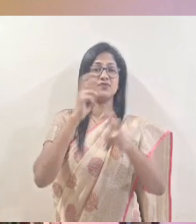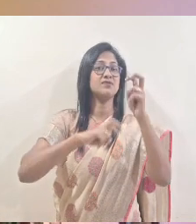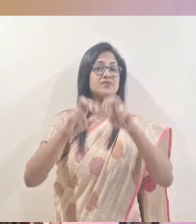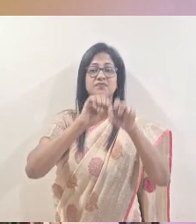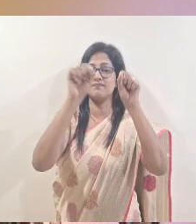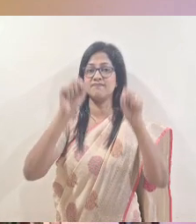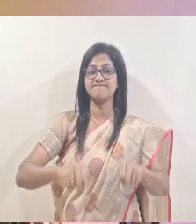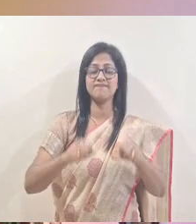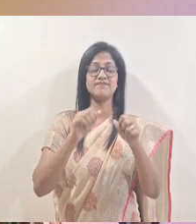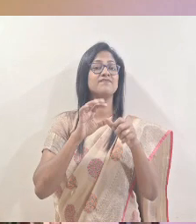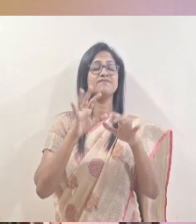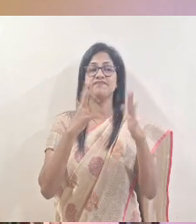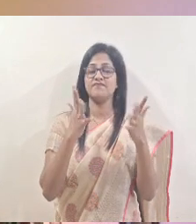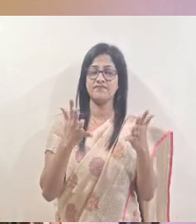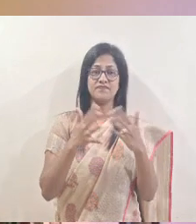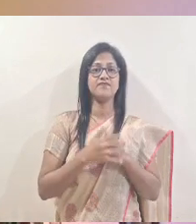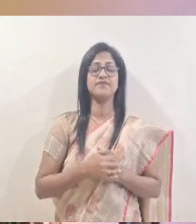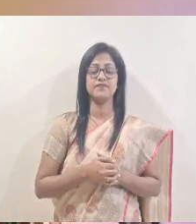and associated infrastructure.